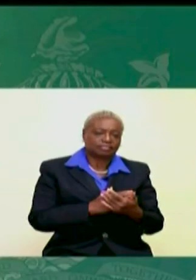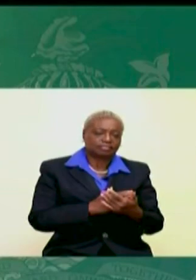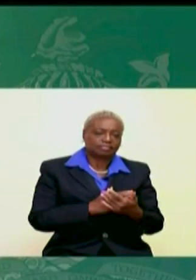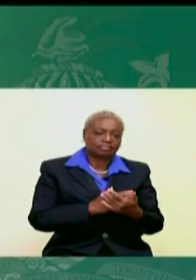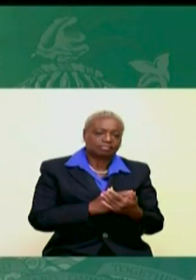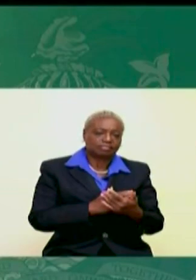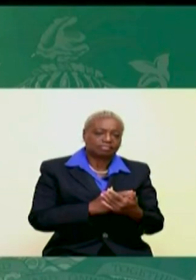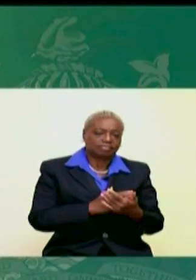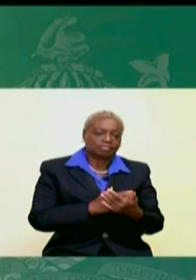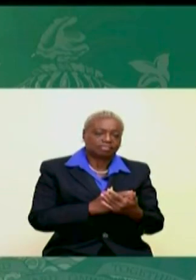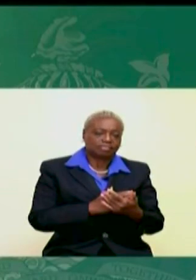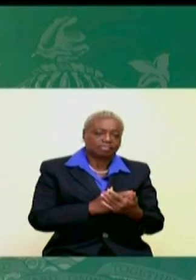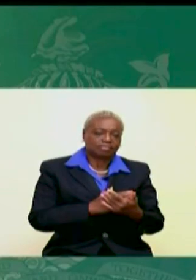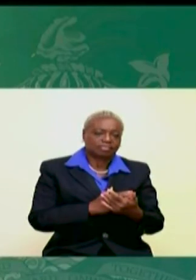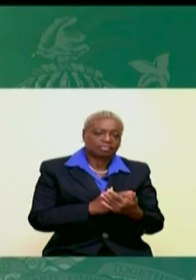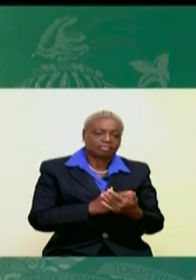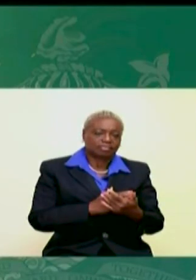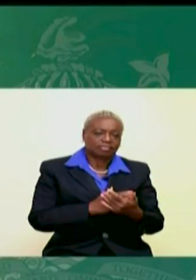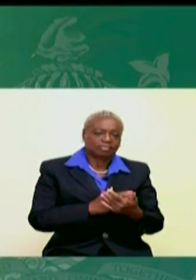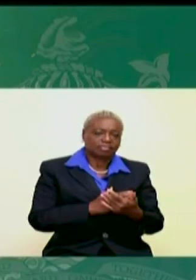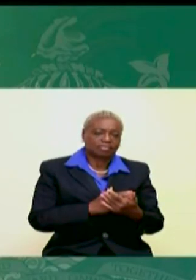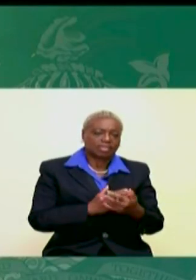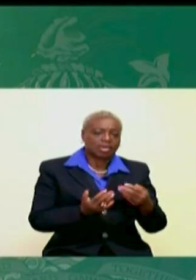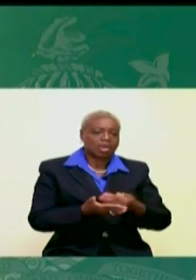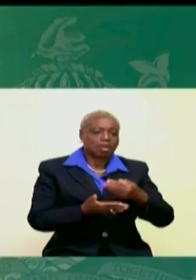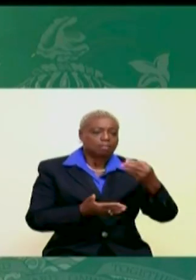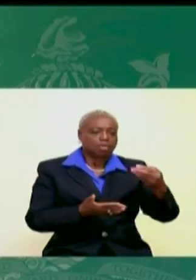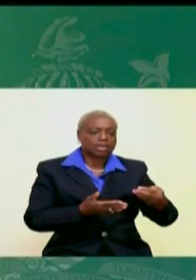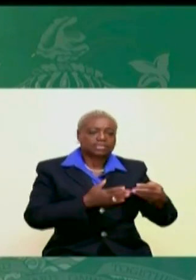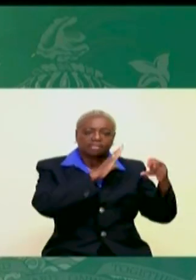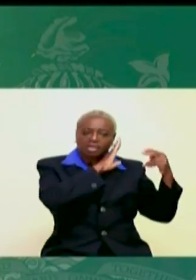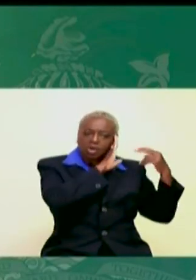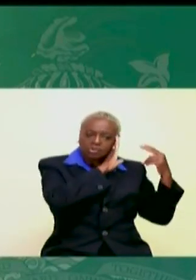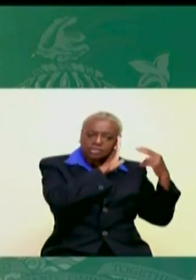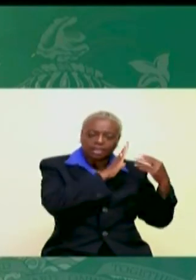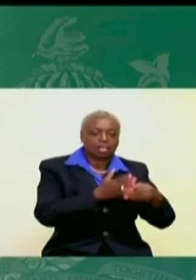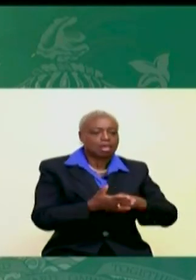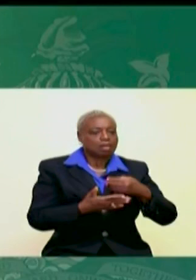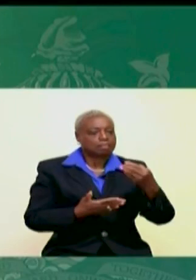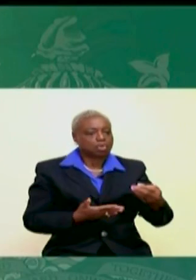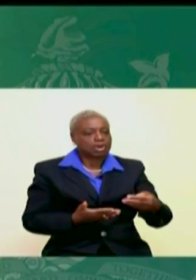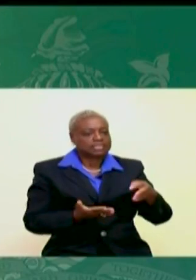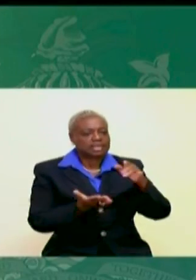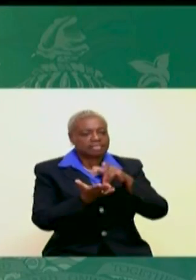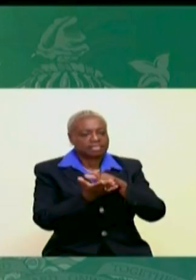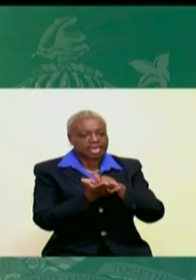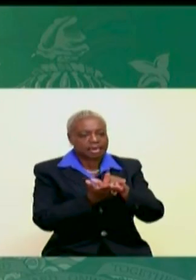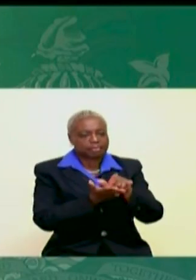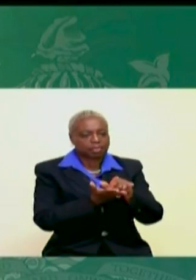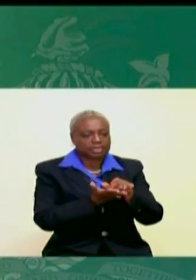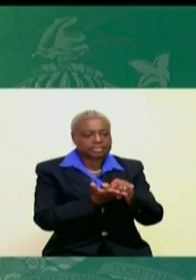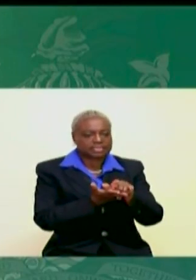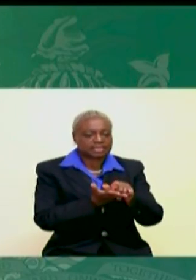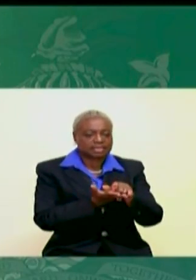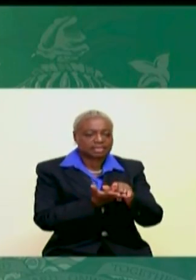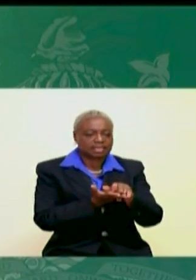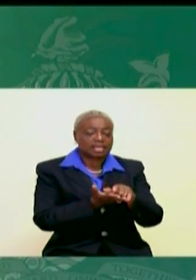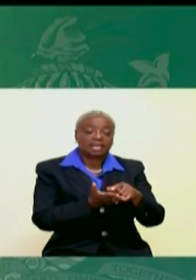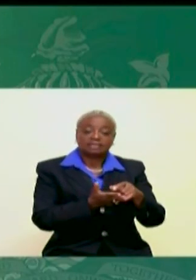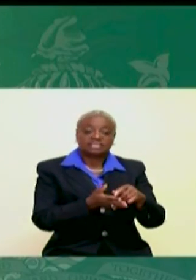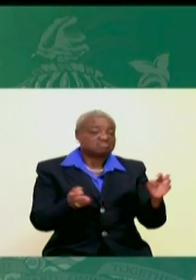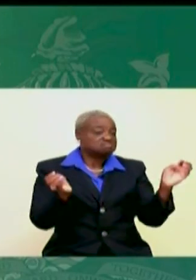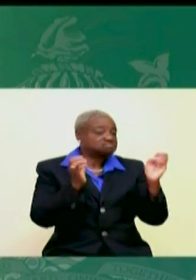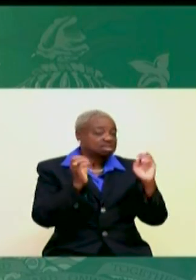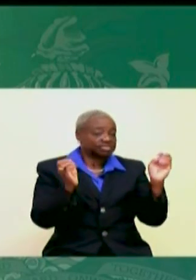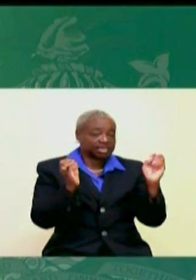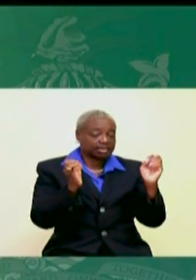Sat idly by. Bought the hotel. Bought the airport. And now, and they ain't do nothing all the